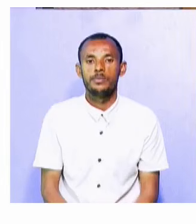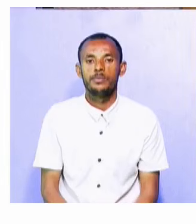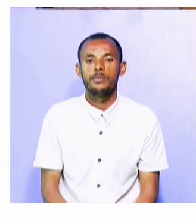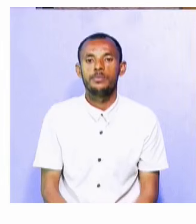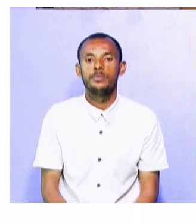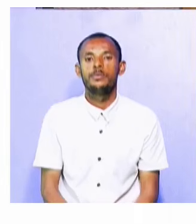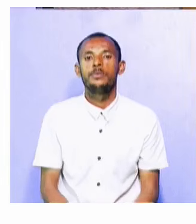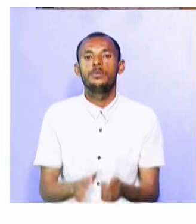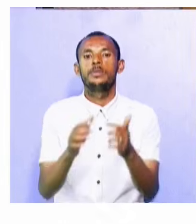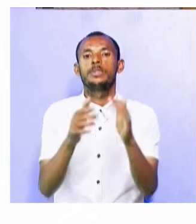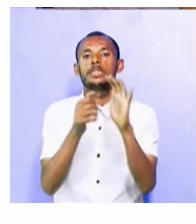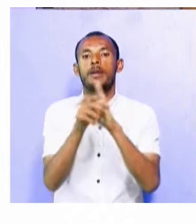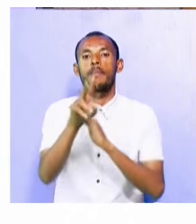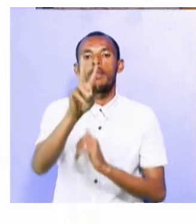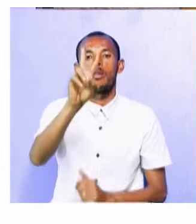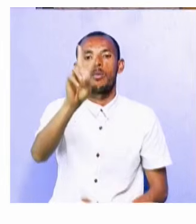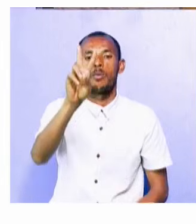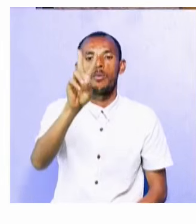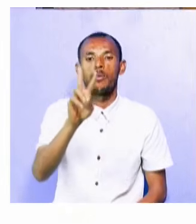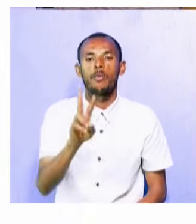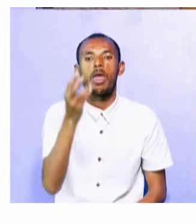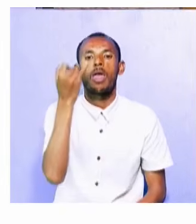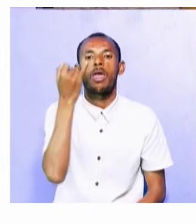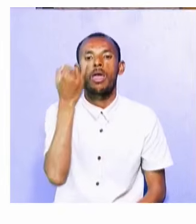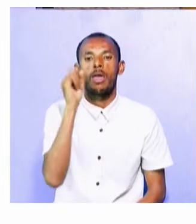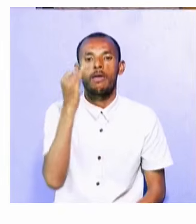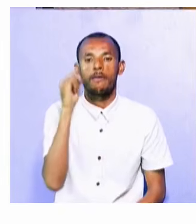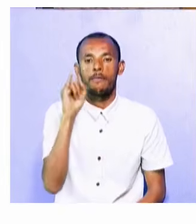In the second example, if